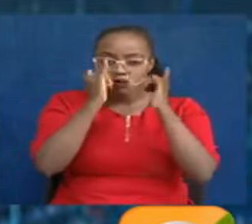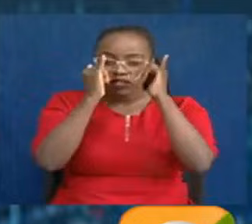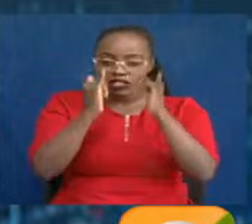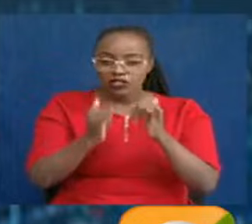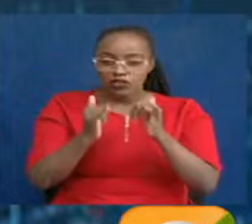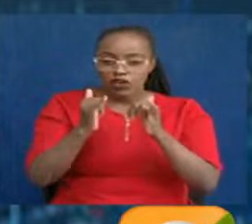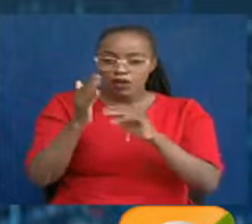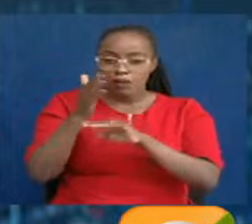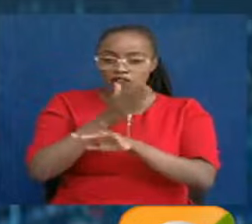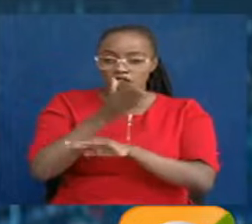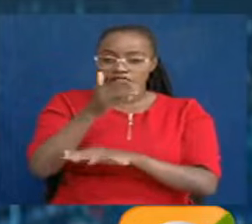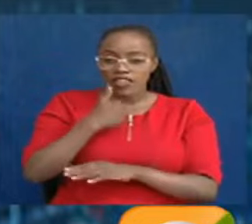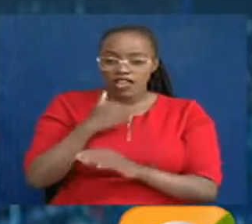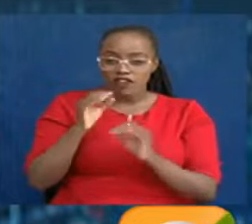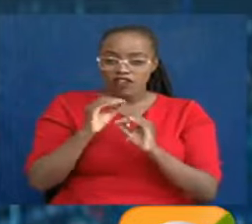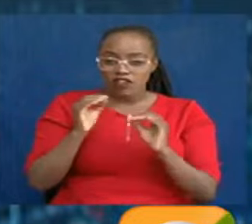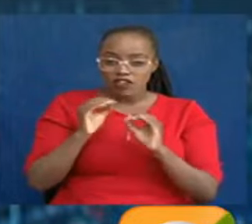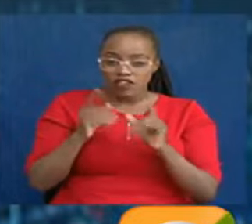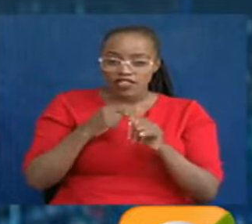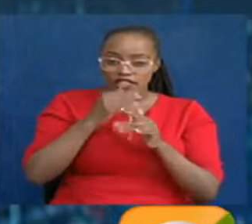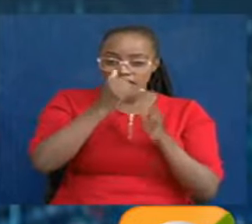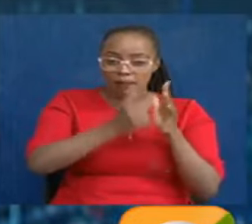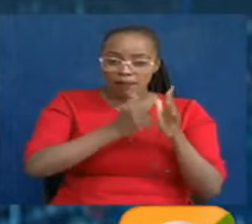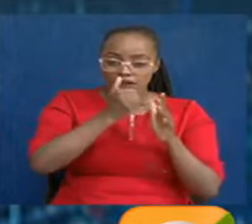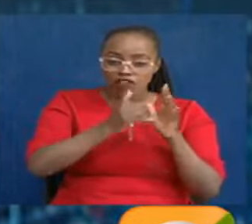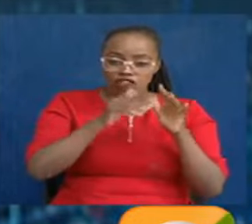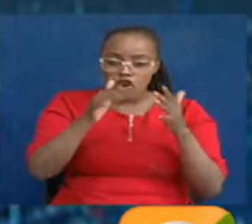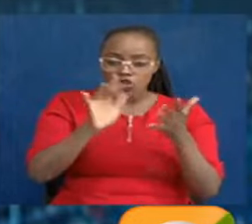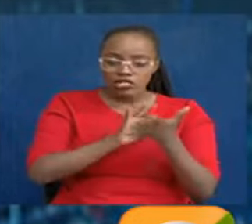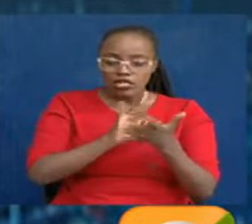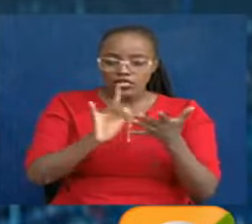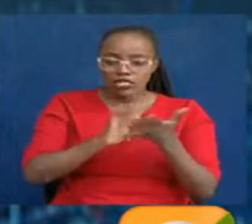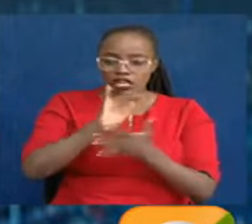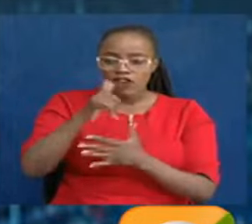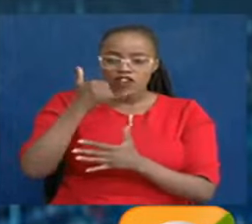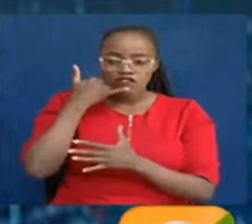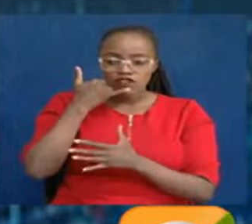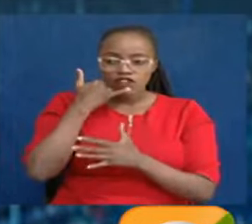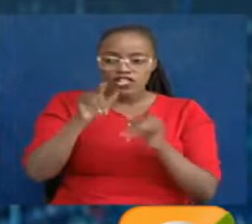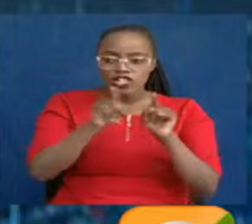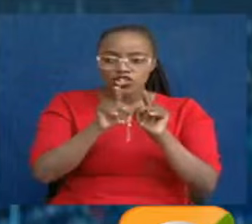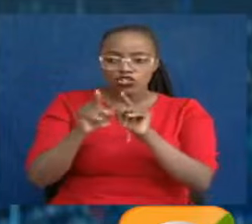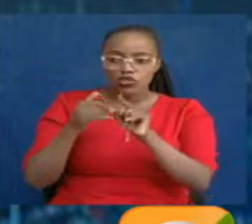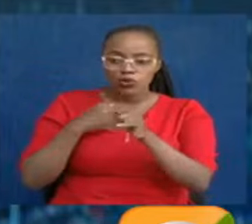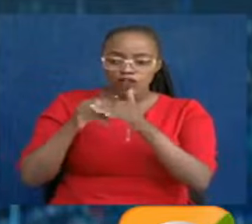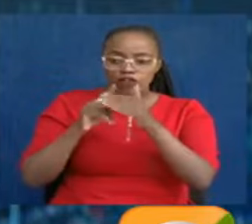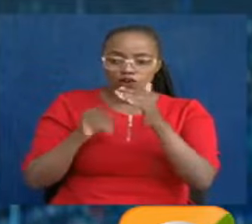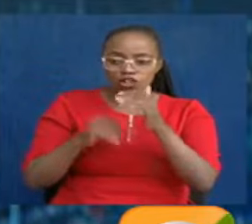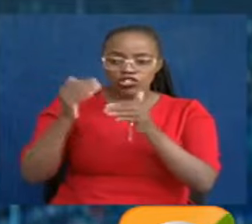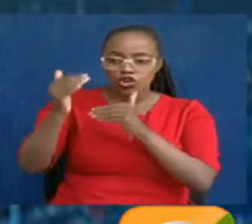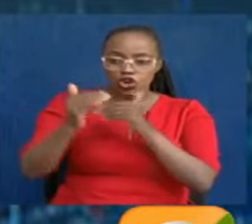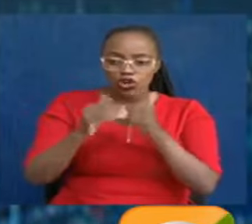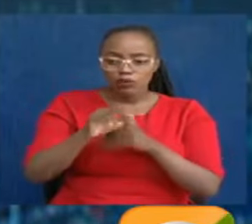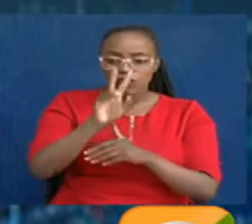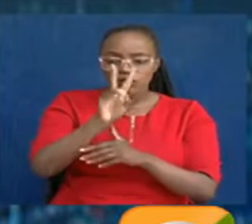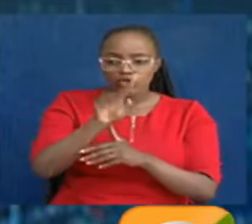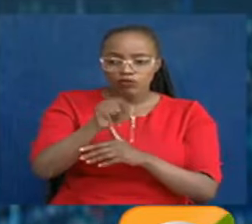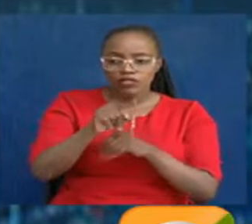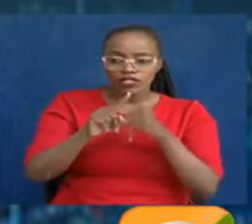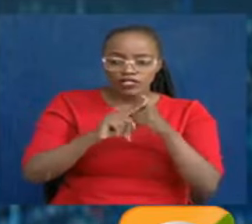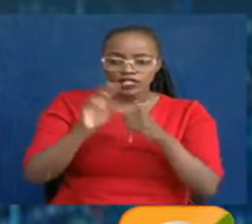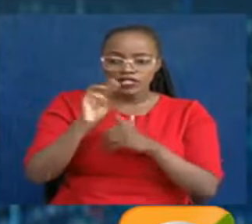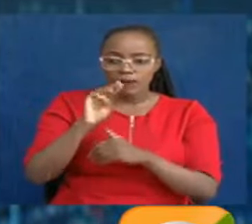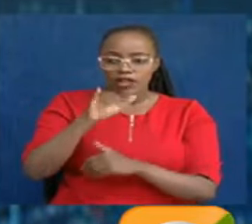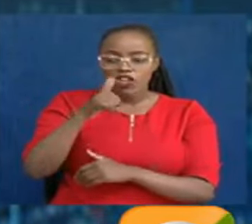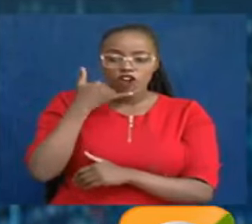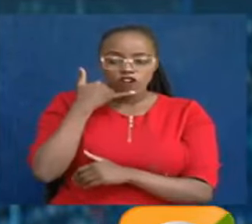before, the electronic manufacturing of smartphones. And the data we have now is almost 2.6 million phones